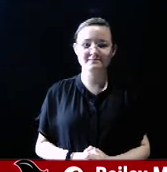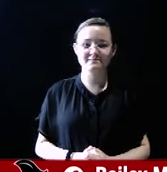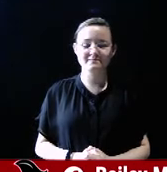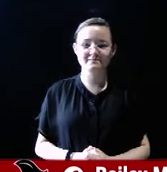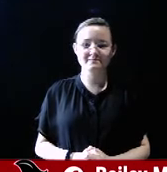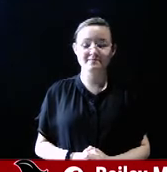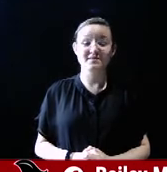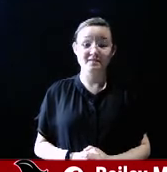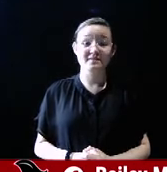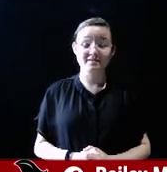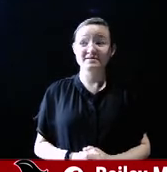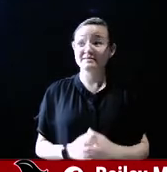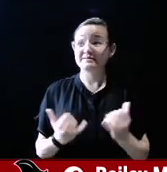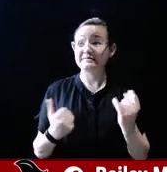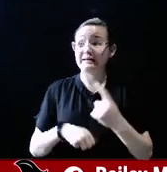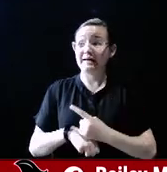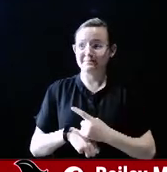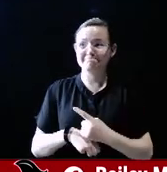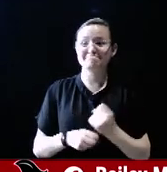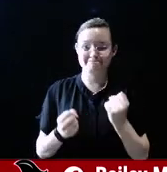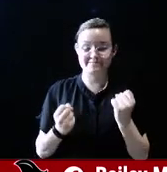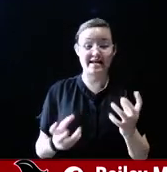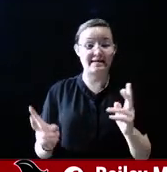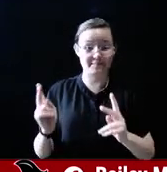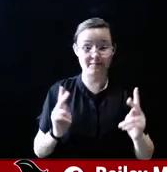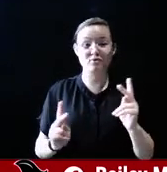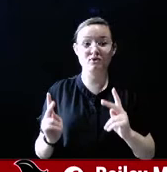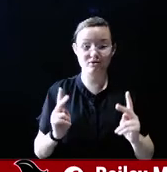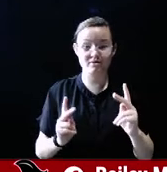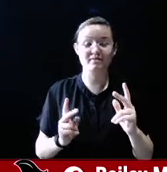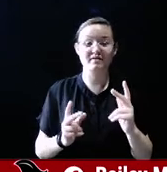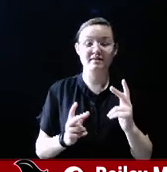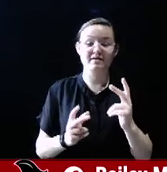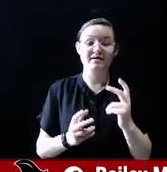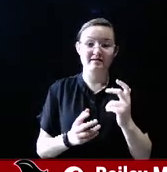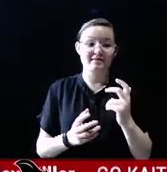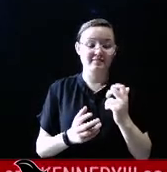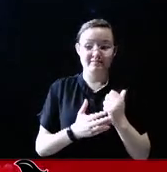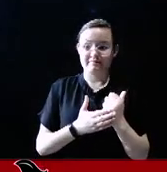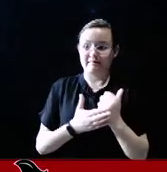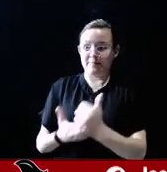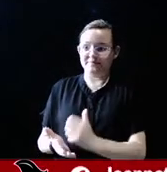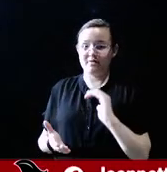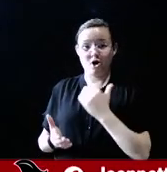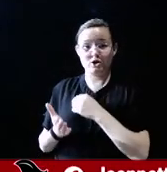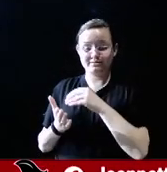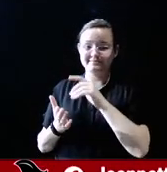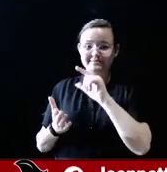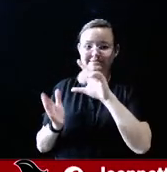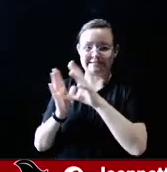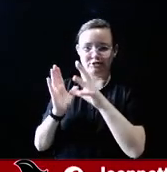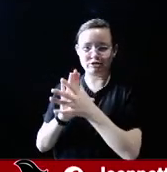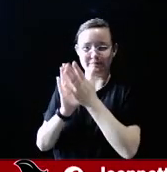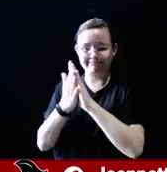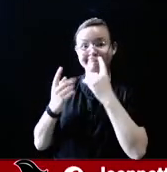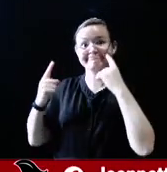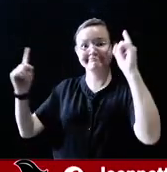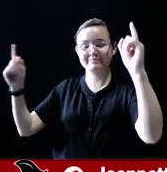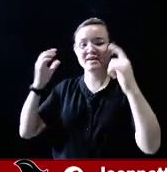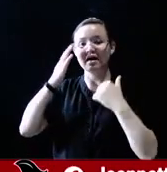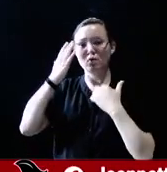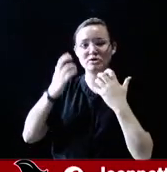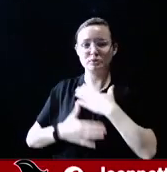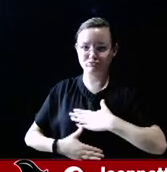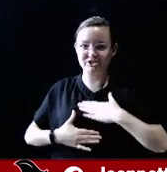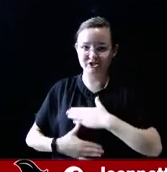There are many people here today that have contributed to the success of our seniors. We'd like to express our appreciation by